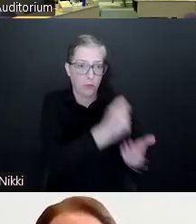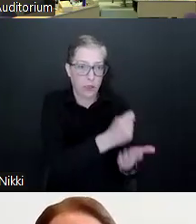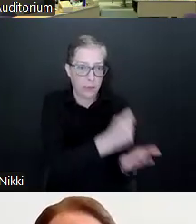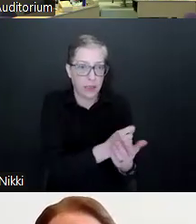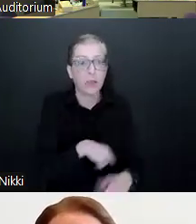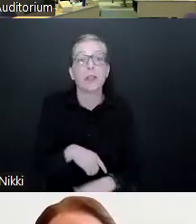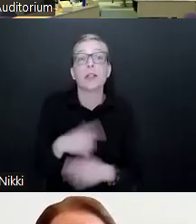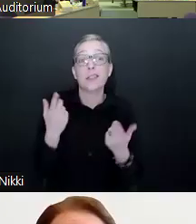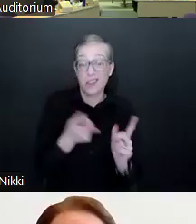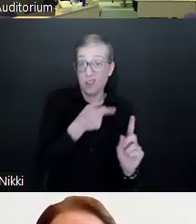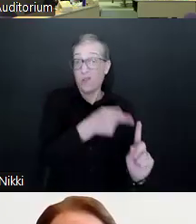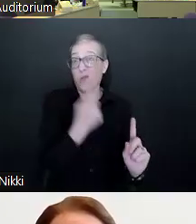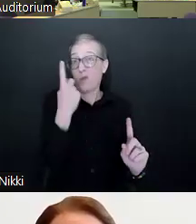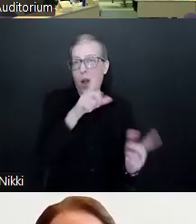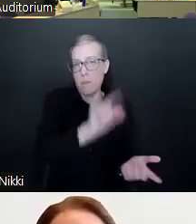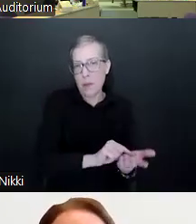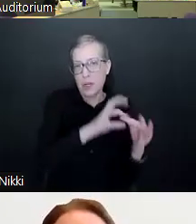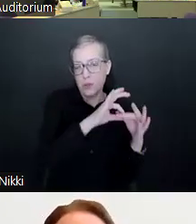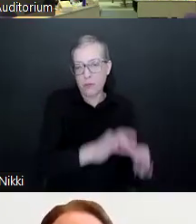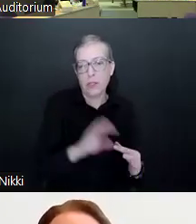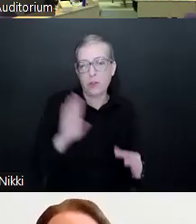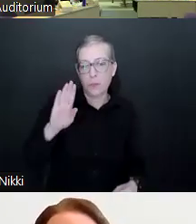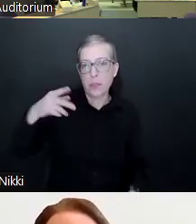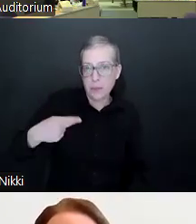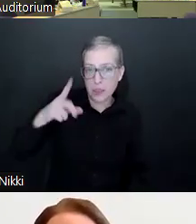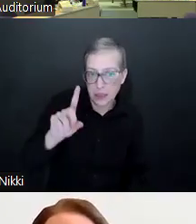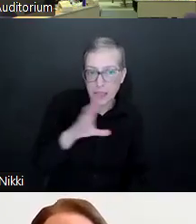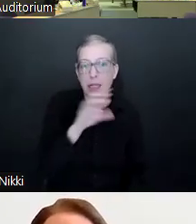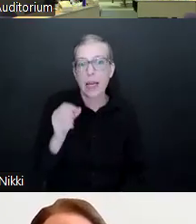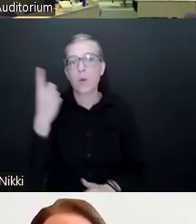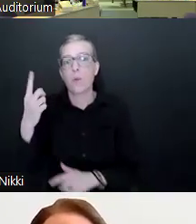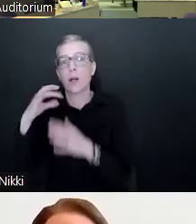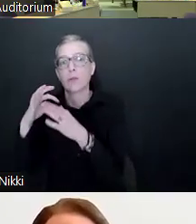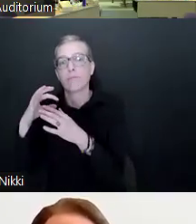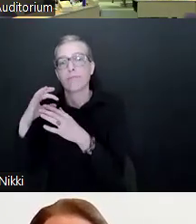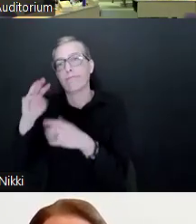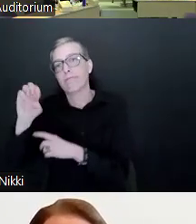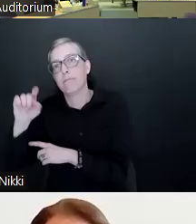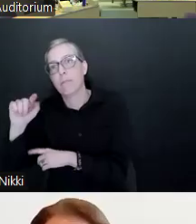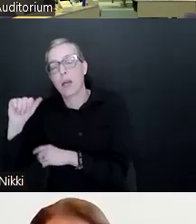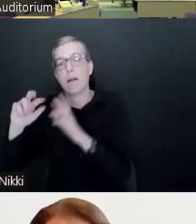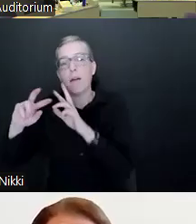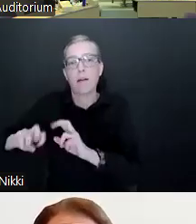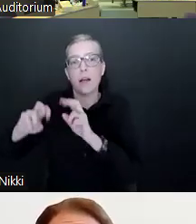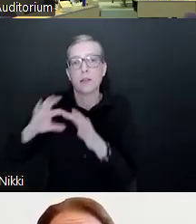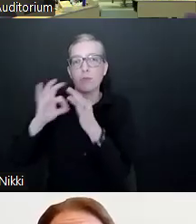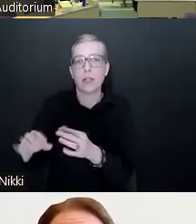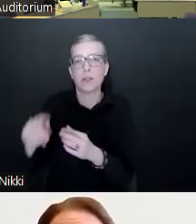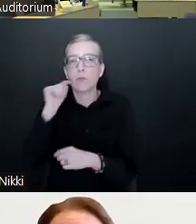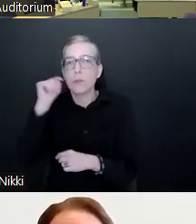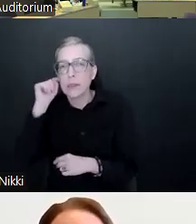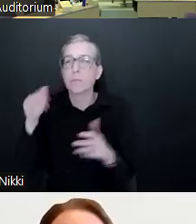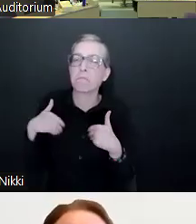a meta-analytic review for adolescents. So yes, we've seen all of these handbooks for mentalizing